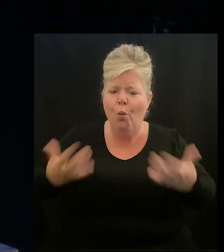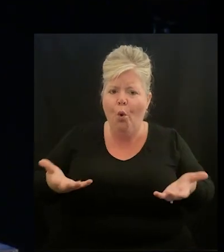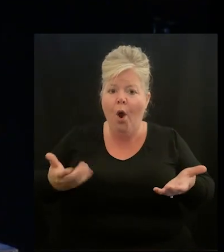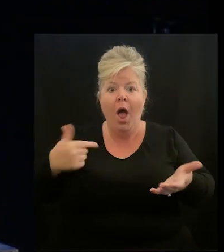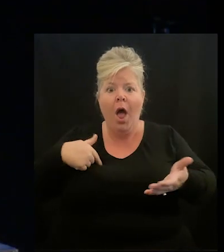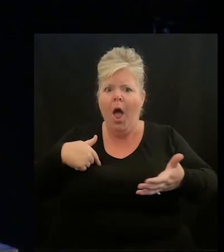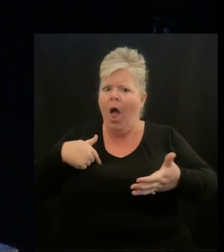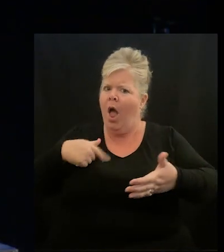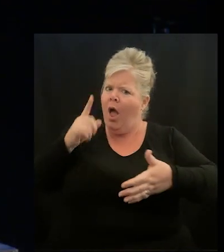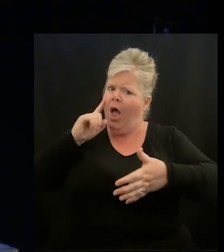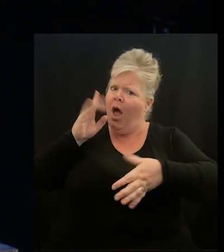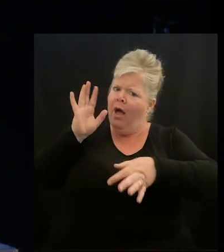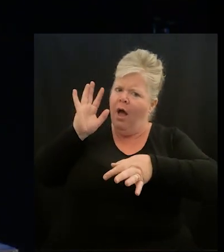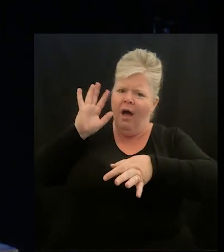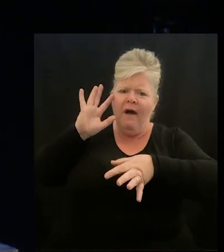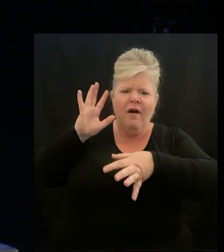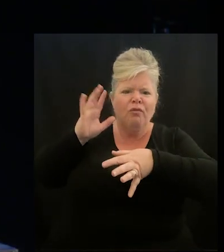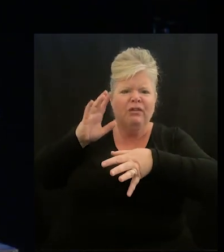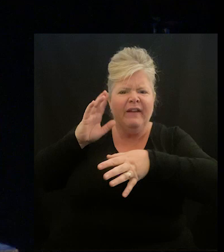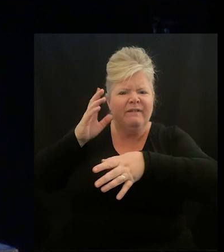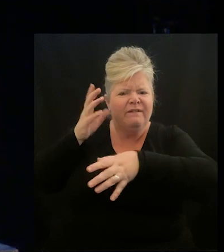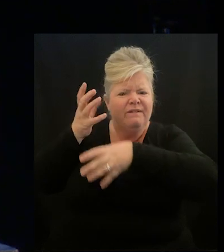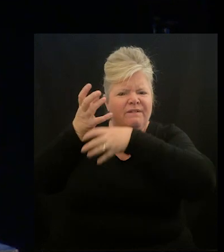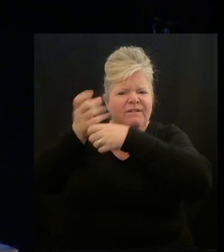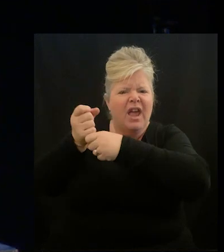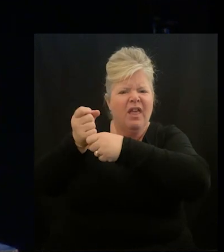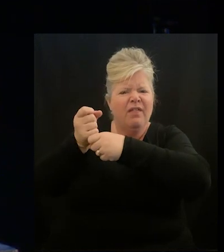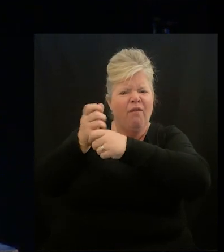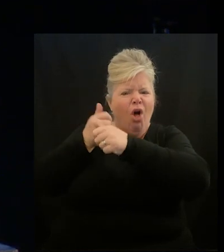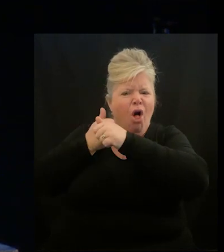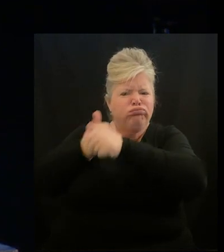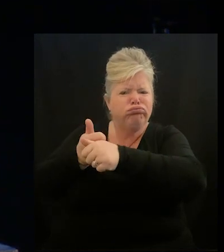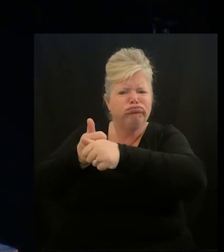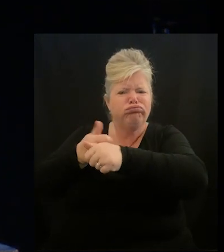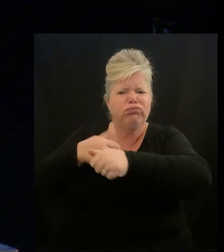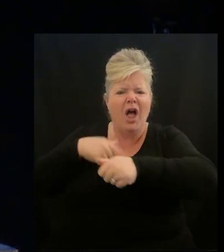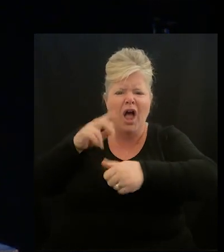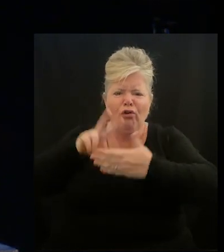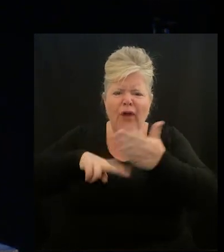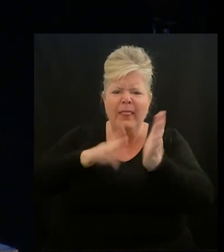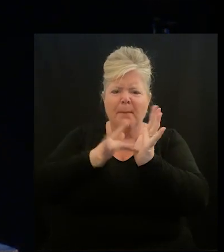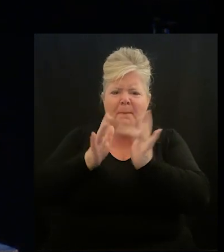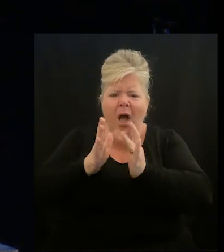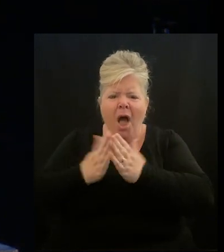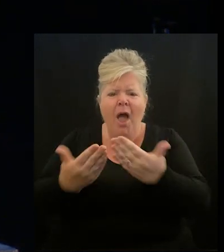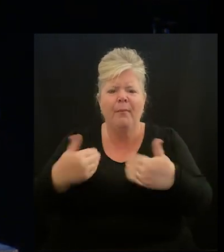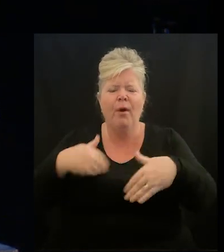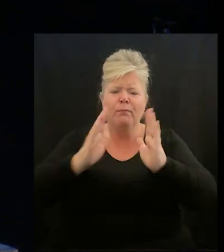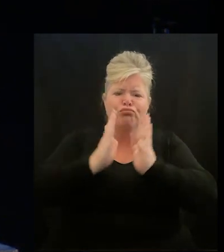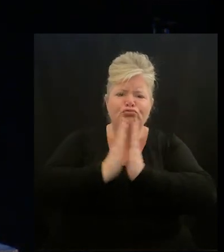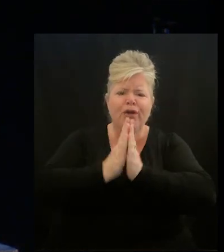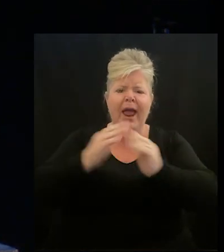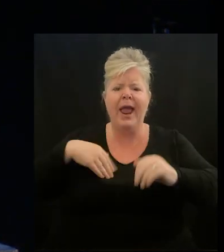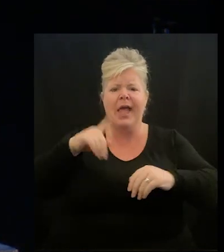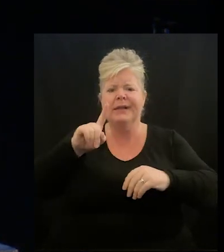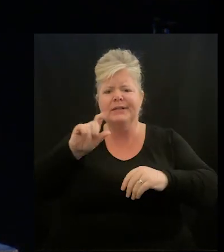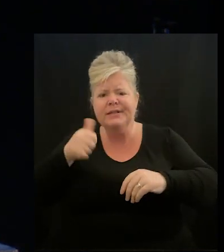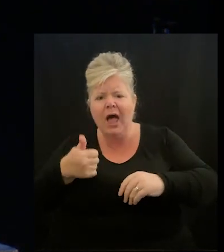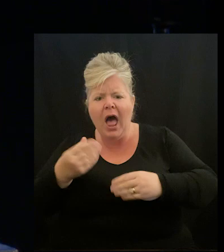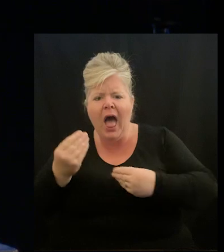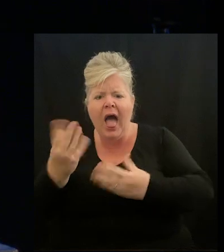I've been faithful to you. I've done this. I've done A, B, C, and D. I've read the word. I've prayed. I've